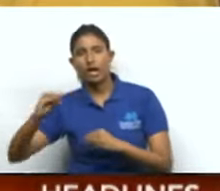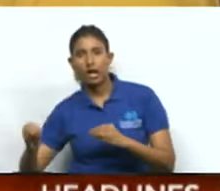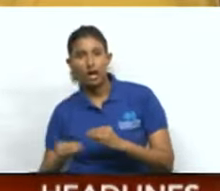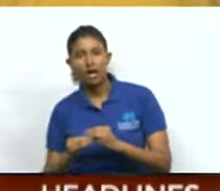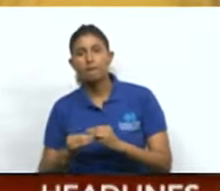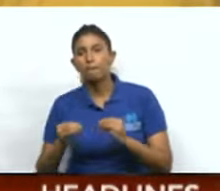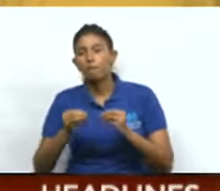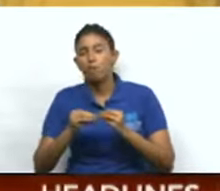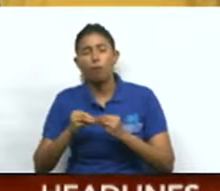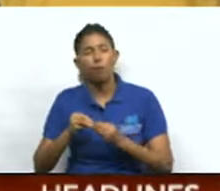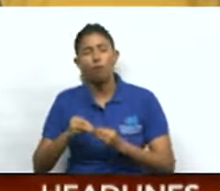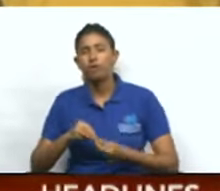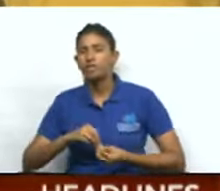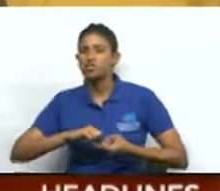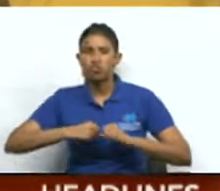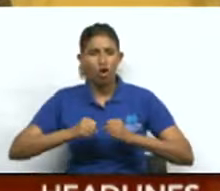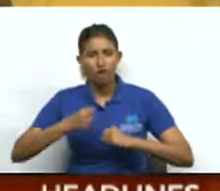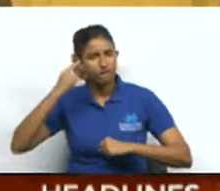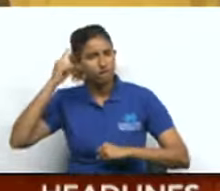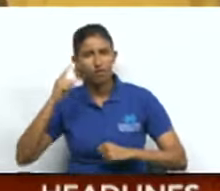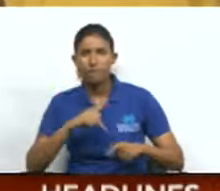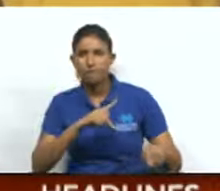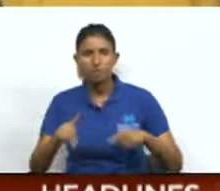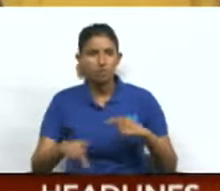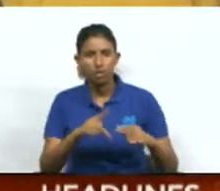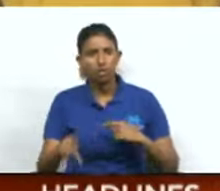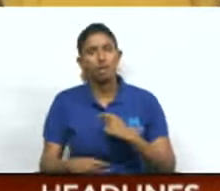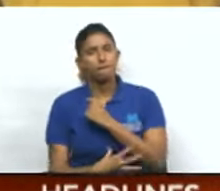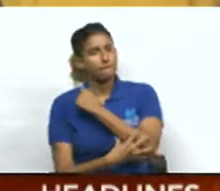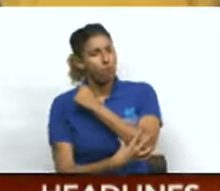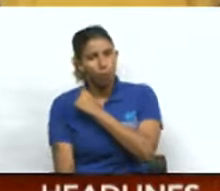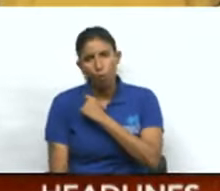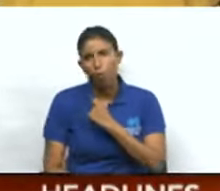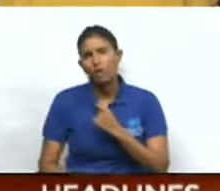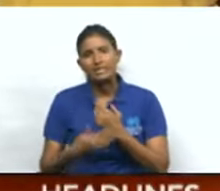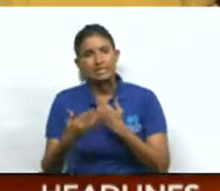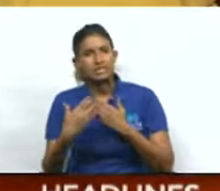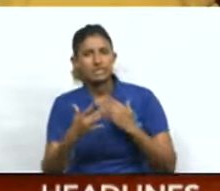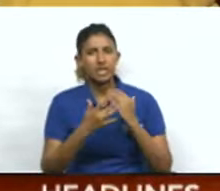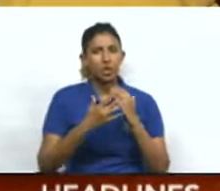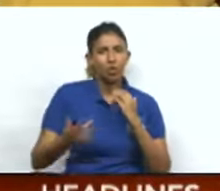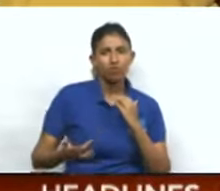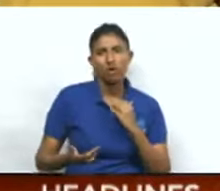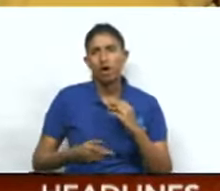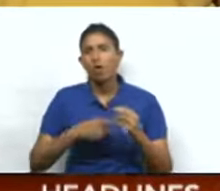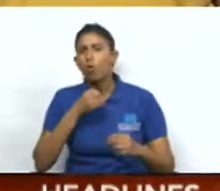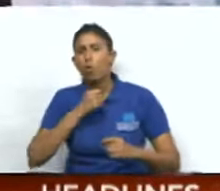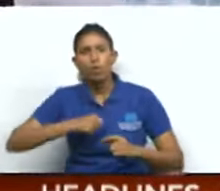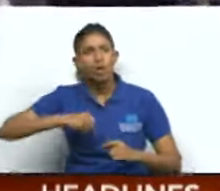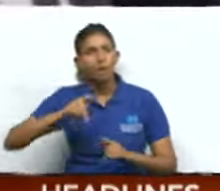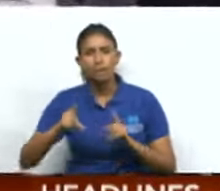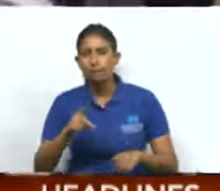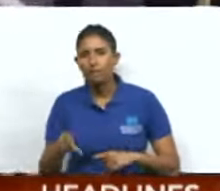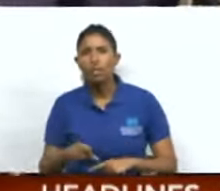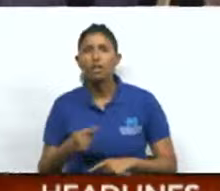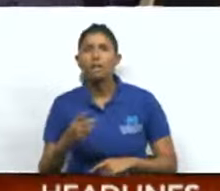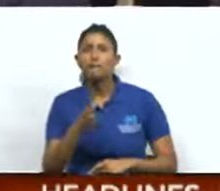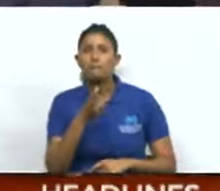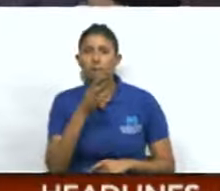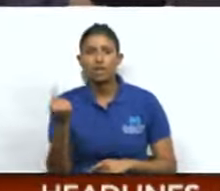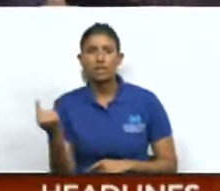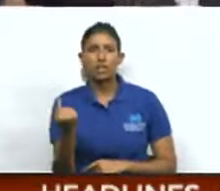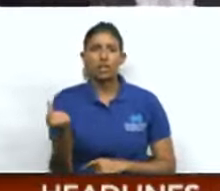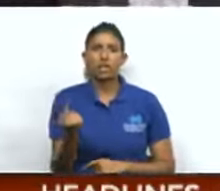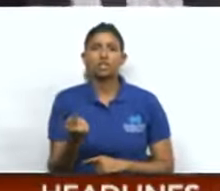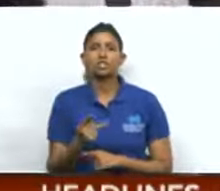the poor people, the marginal people, the vulnerable people, the pensioners, the single mothers. Meanwhile,